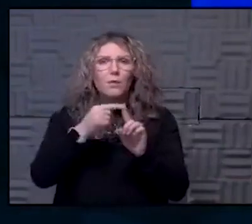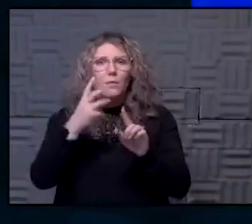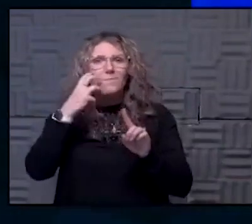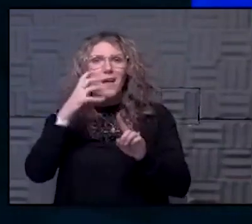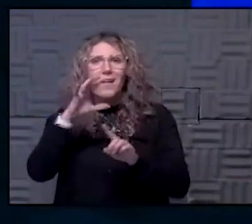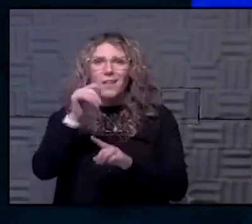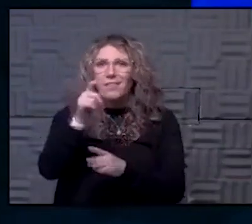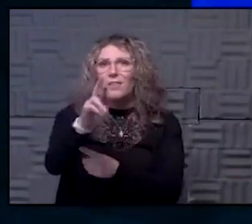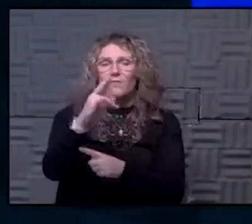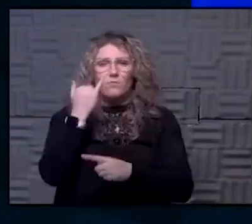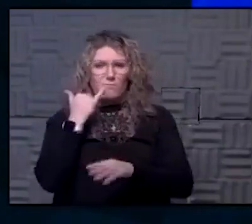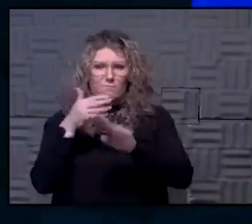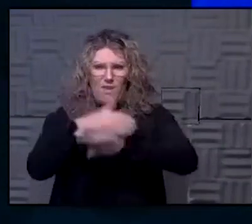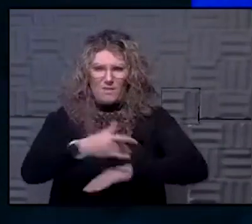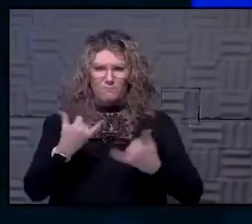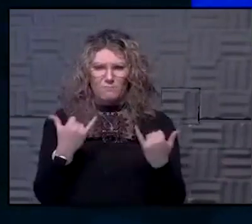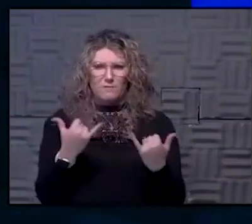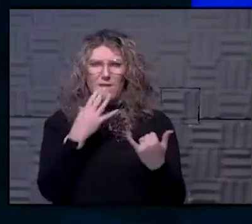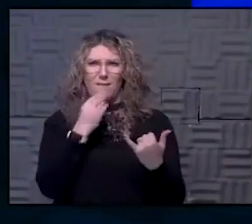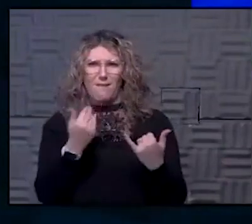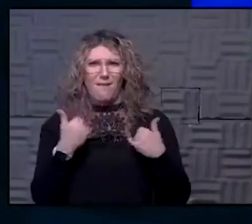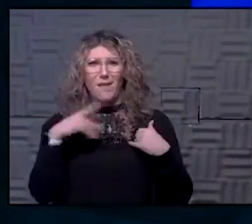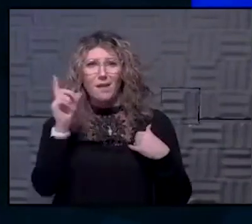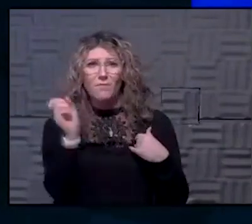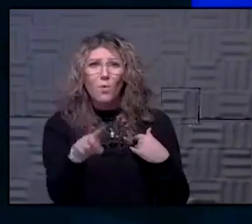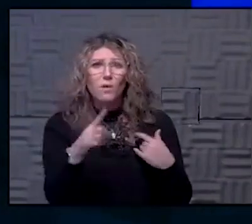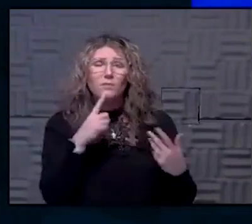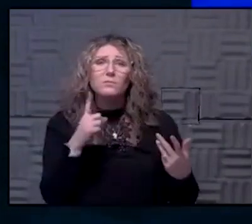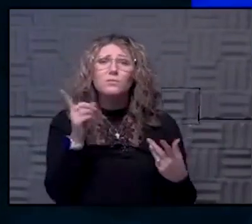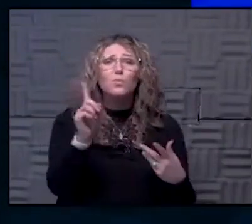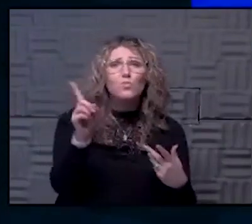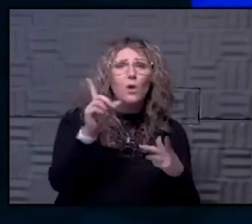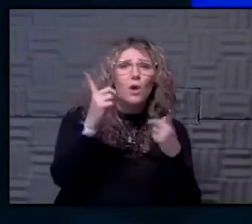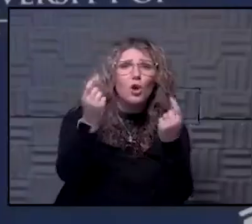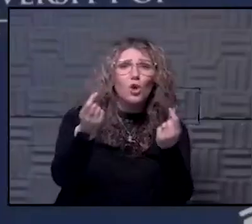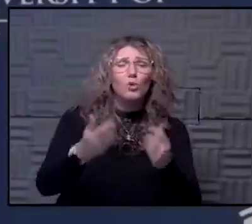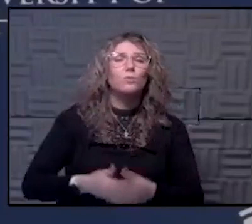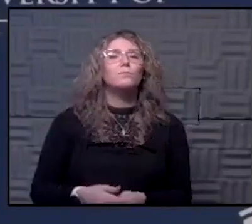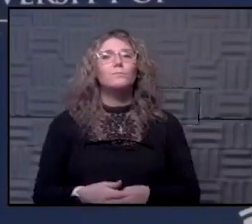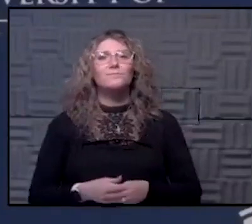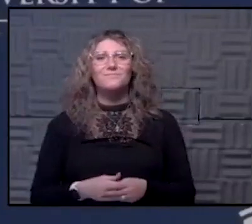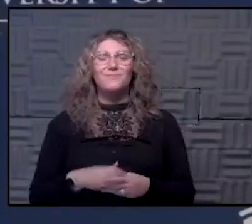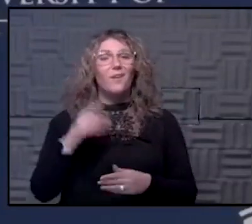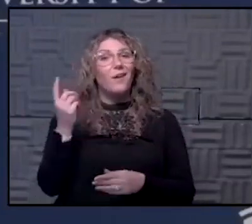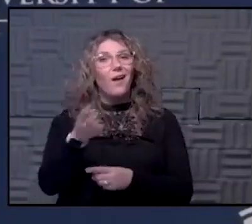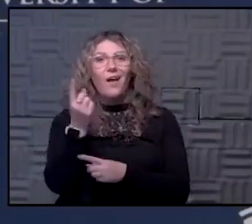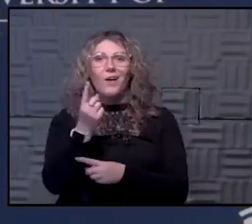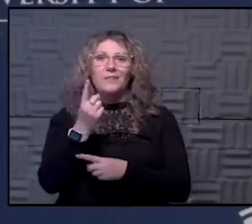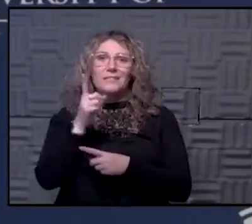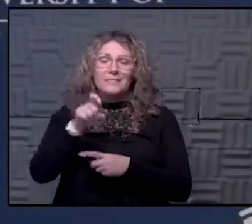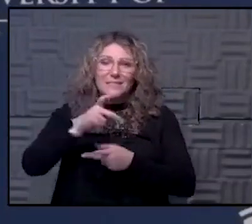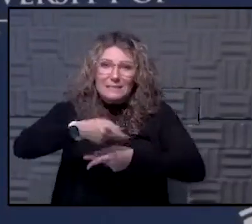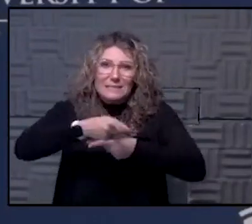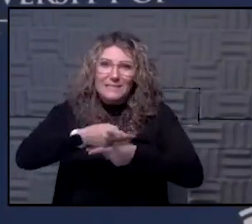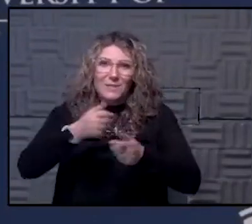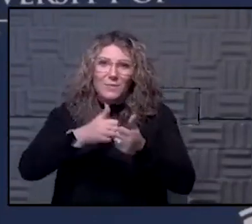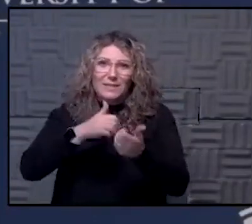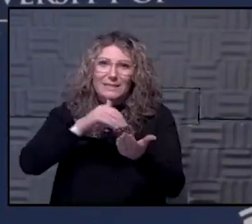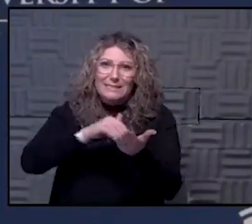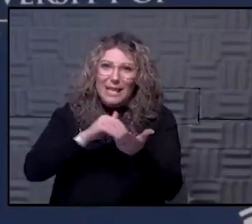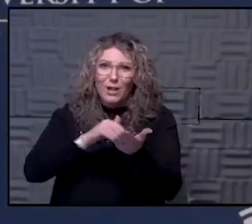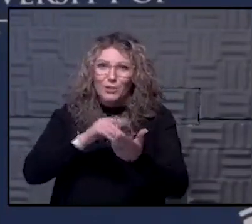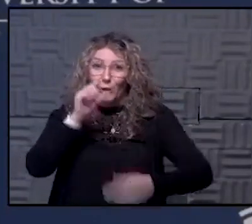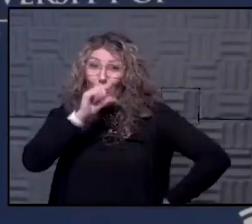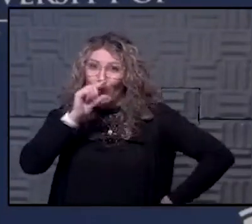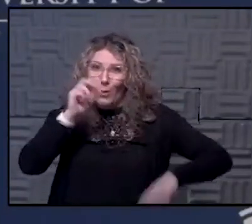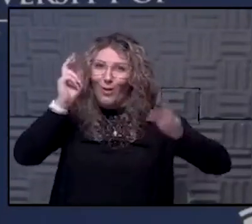you know, after a day and they still have questions, where would they go to find out more? You know, you always have to be a little cautious with Dr. Google, but there's a lot of